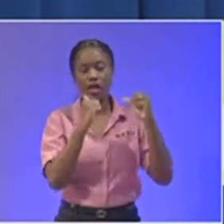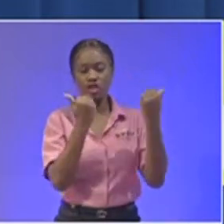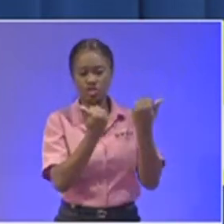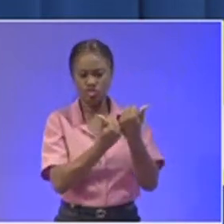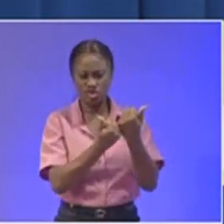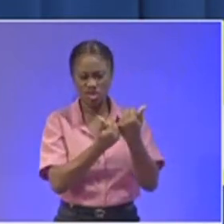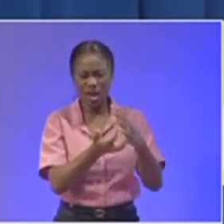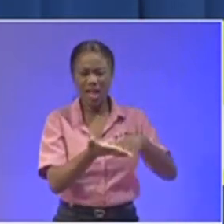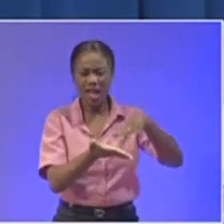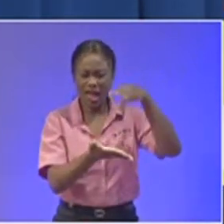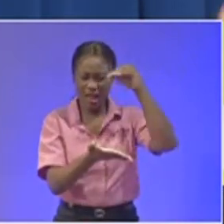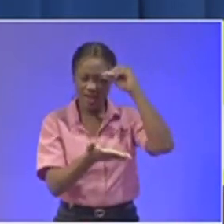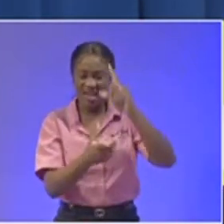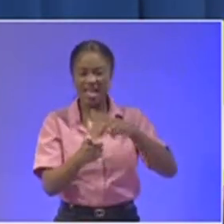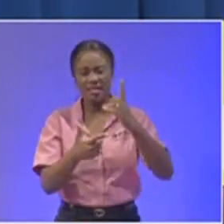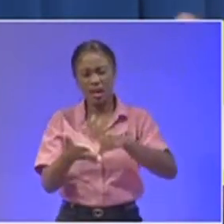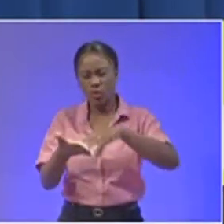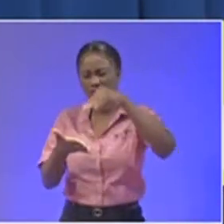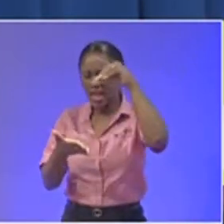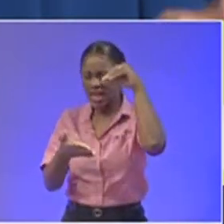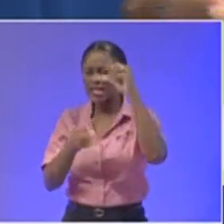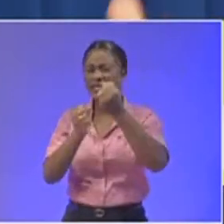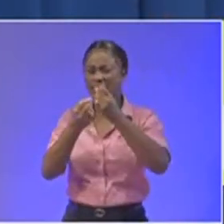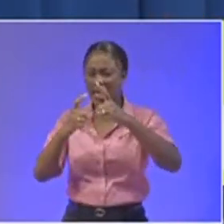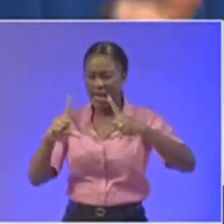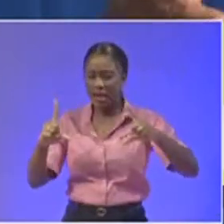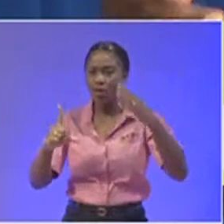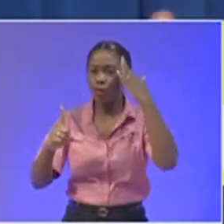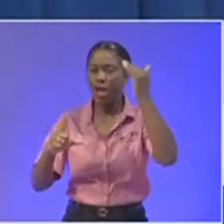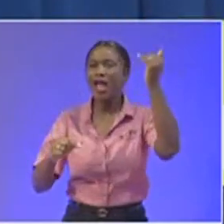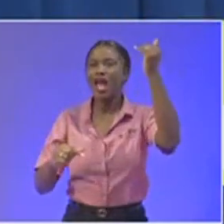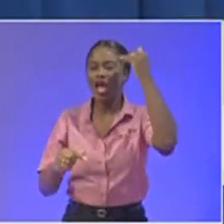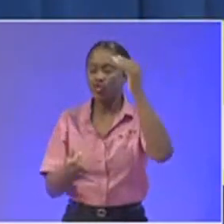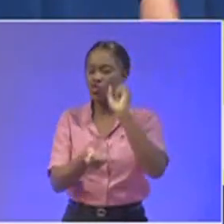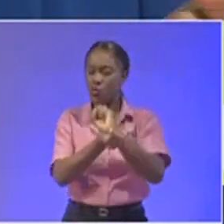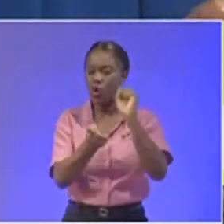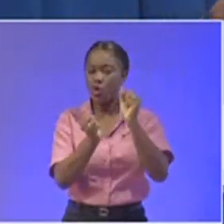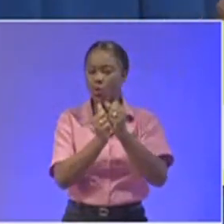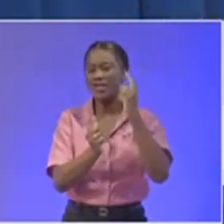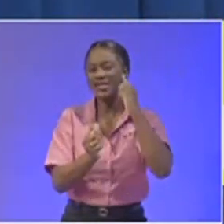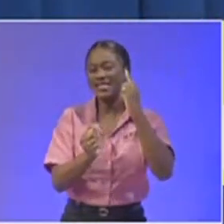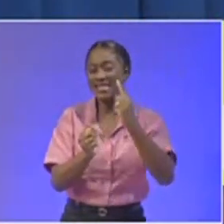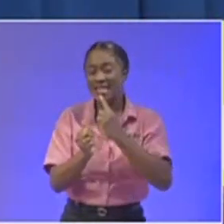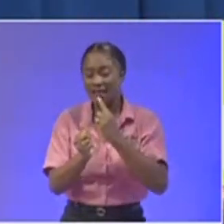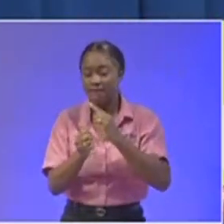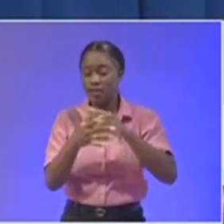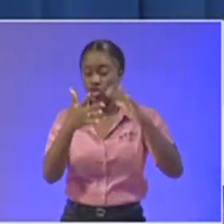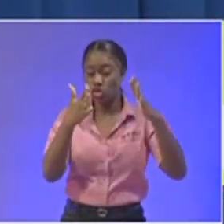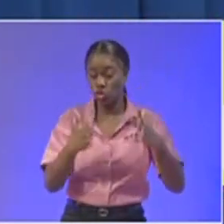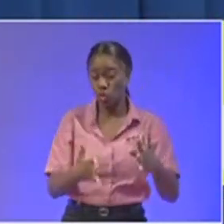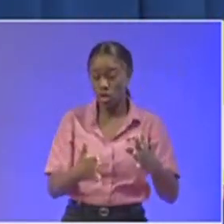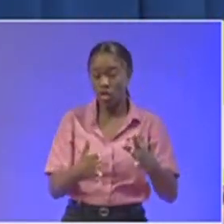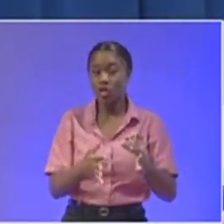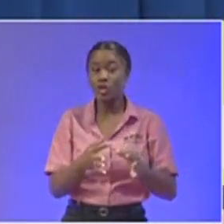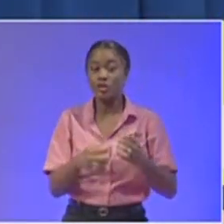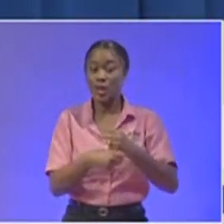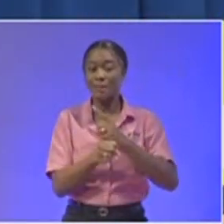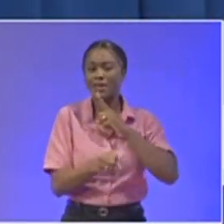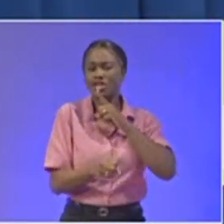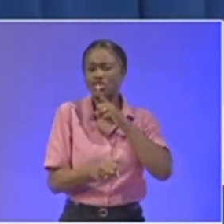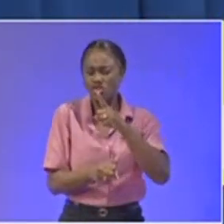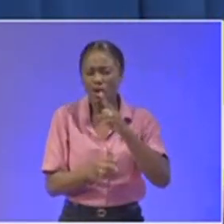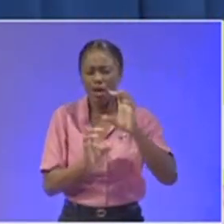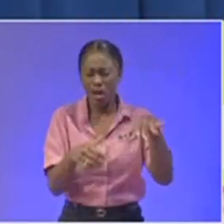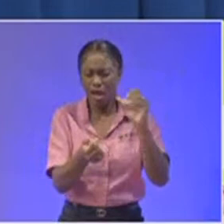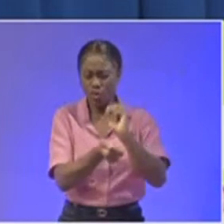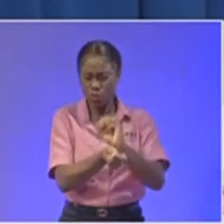know, I went and learned sign language because I knew I was going to work with students with special needs, so I wanted to make sure if a student who's deaf comes into my class, I could work